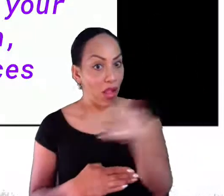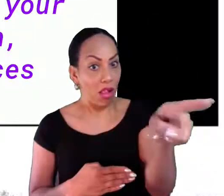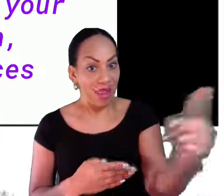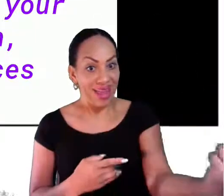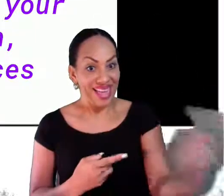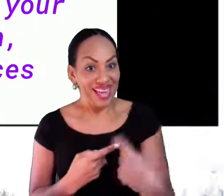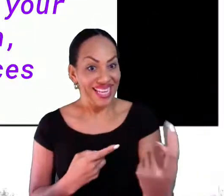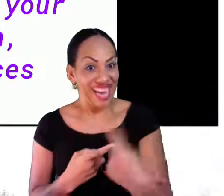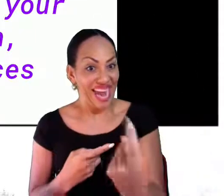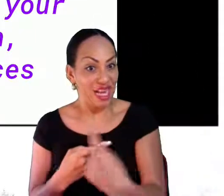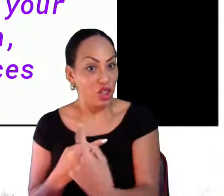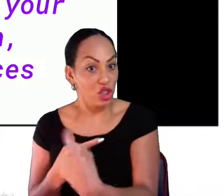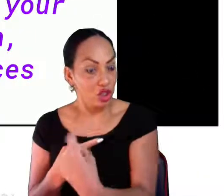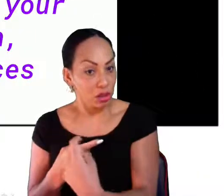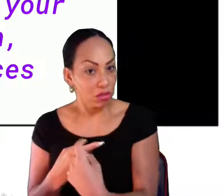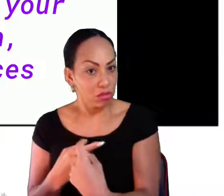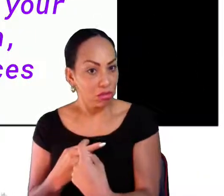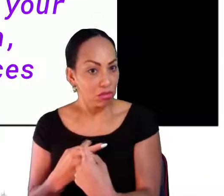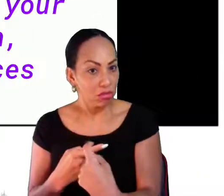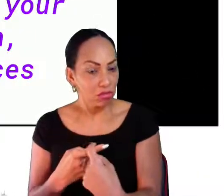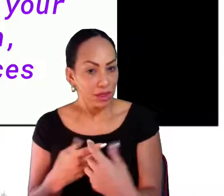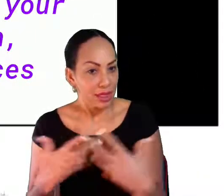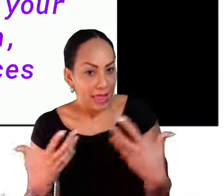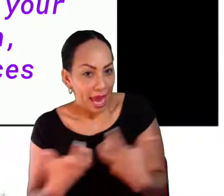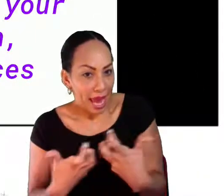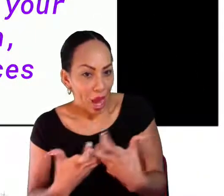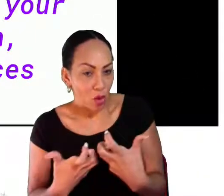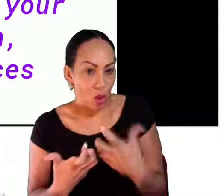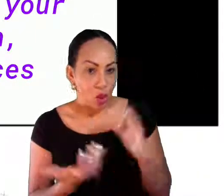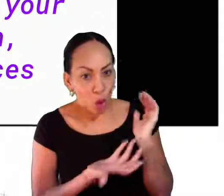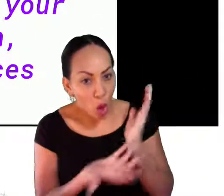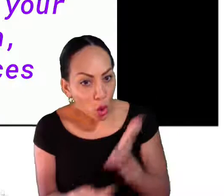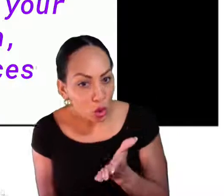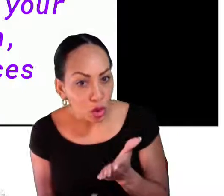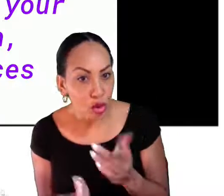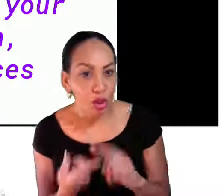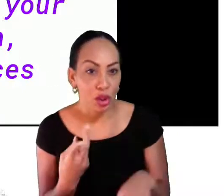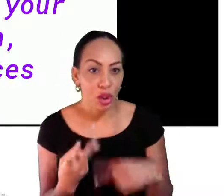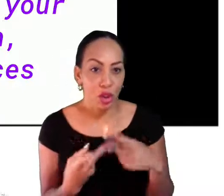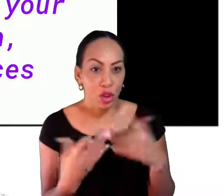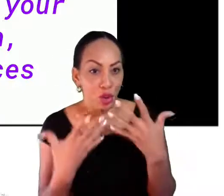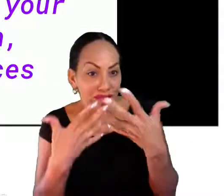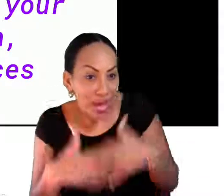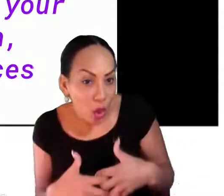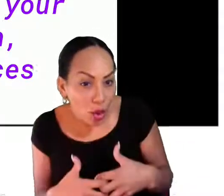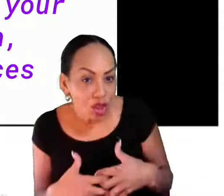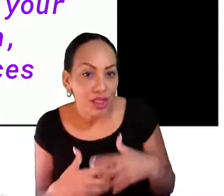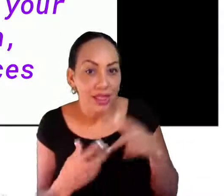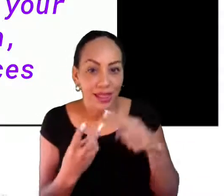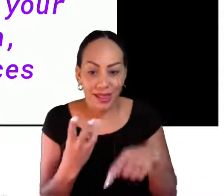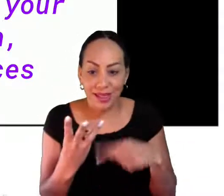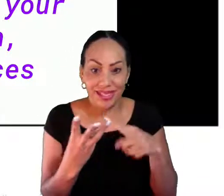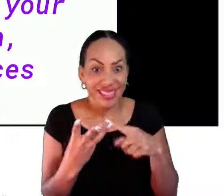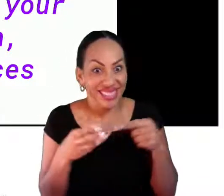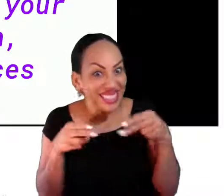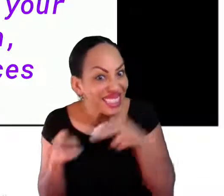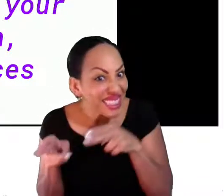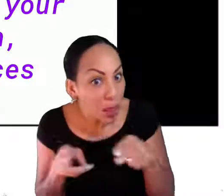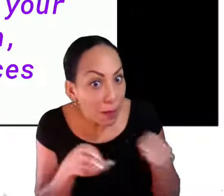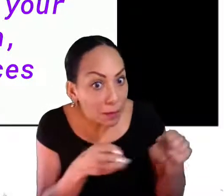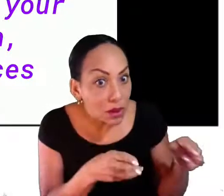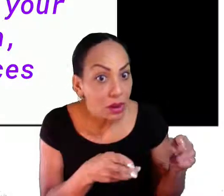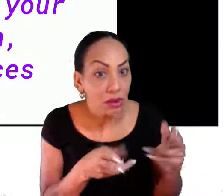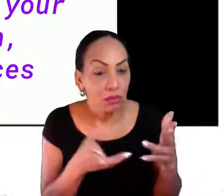the events that you're hosting? Or is it about the way that you select? Is it about your application processes and things like that? So have you got any ideas to add to that,